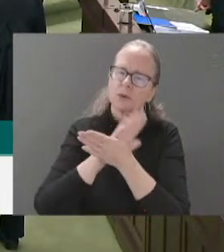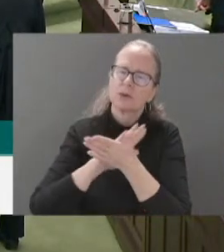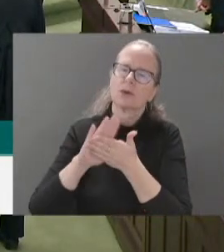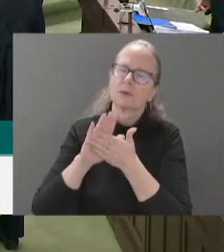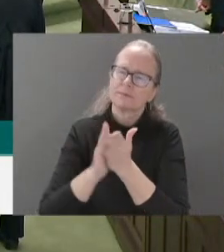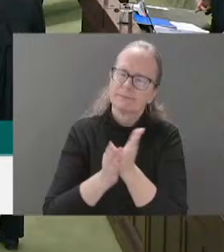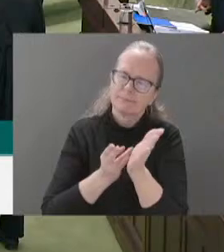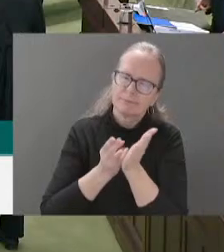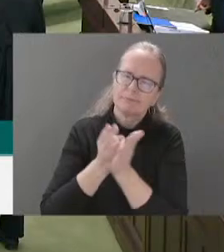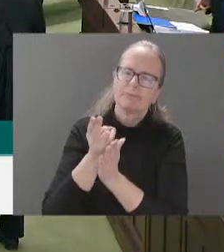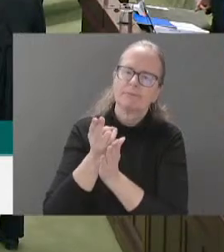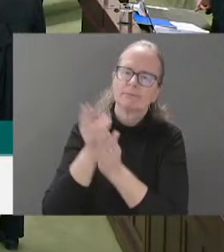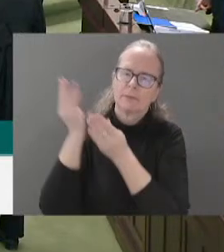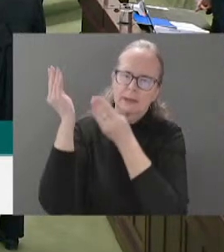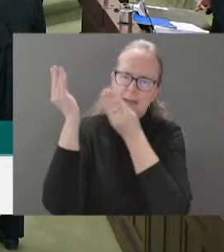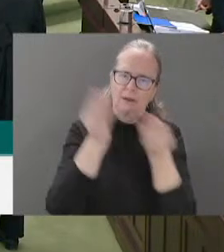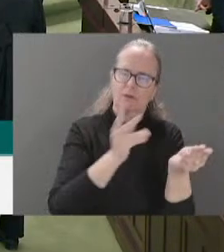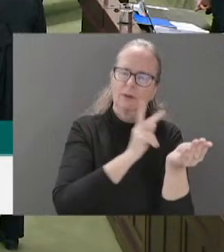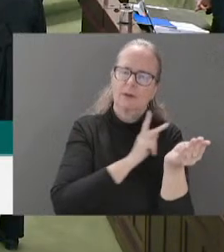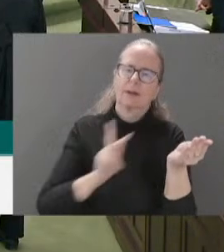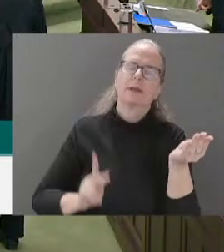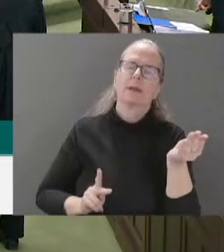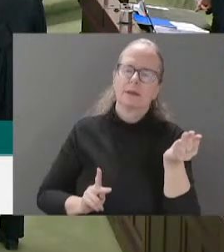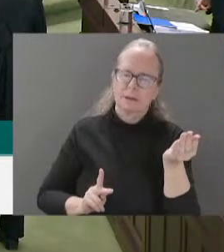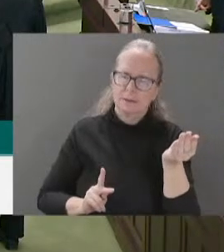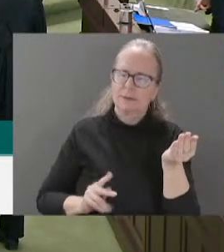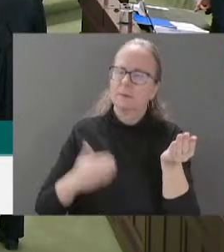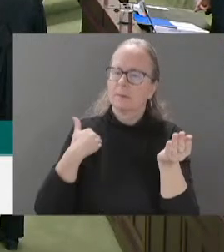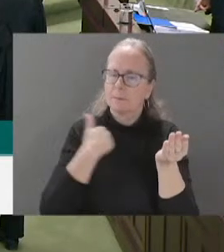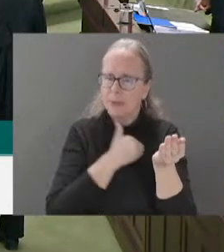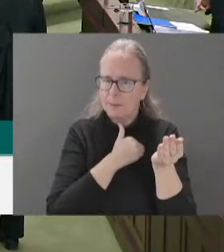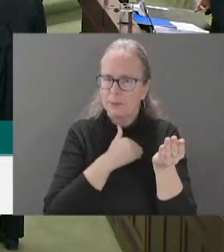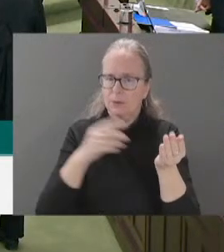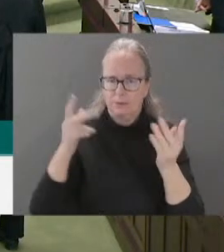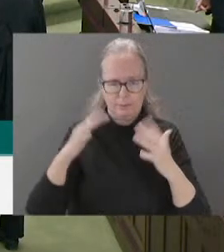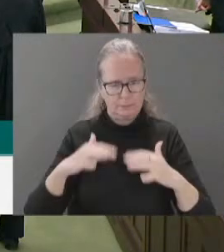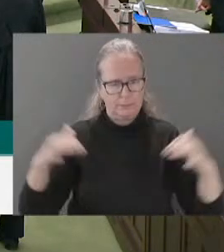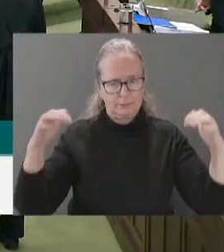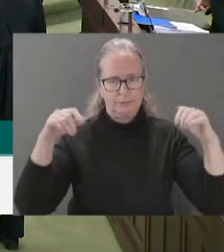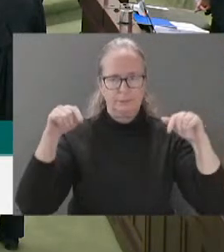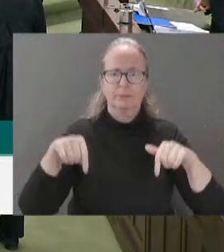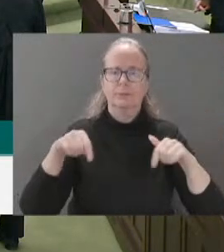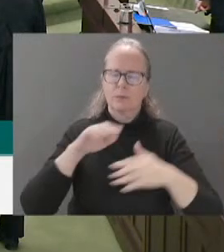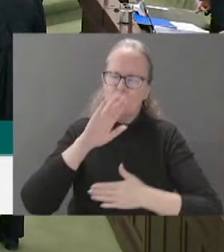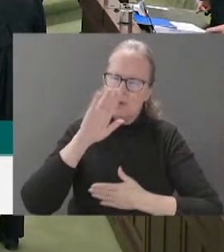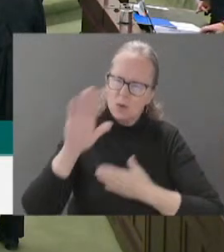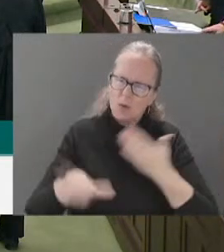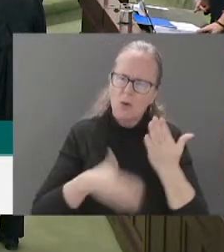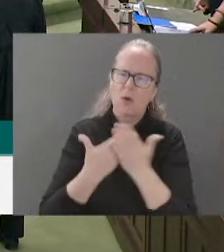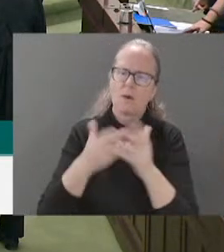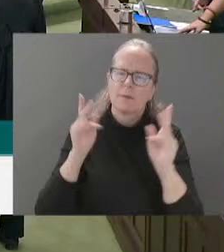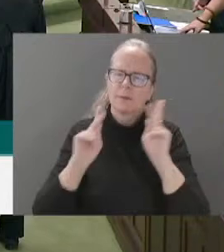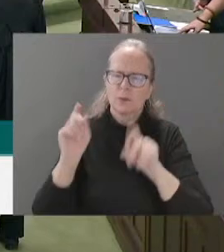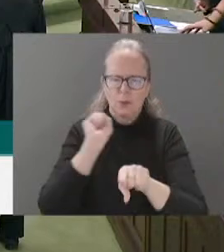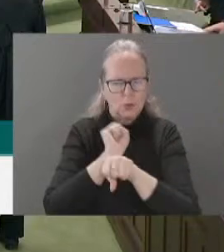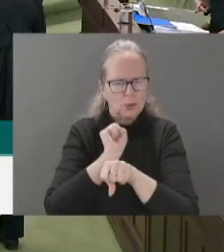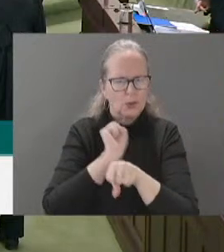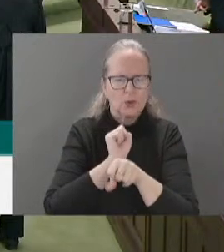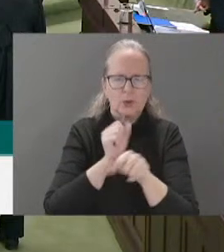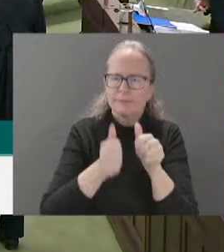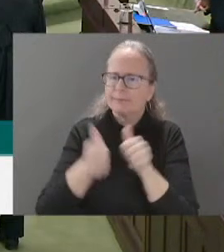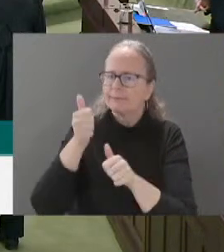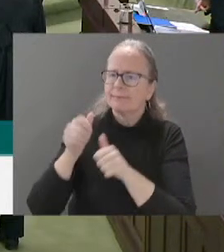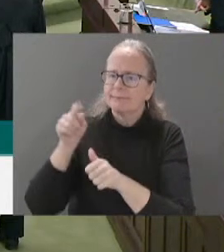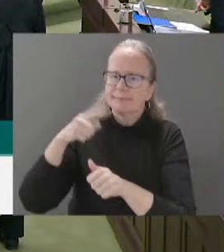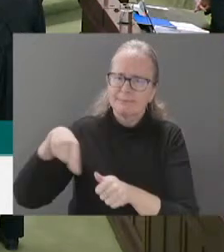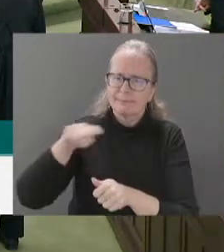government to members of the legislative assembly and to all in positions of responsibility the guidance of your spirit may they